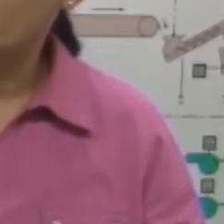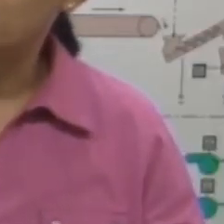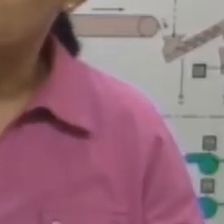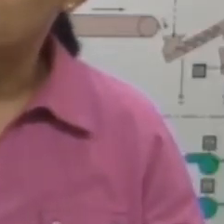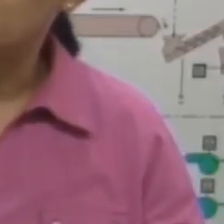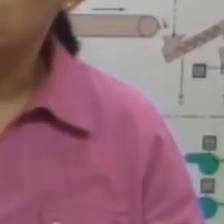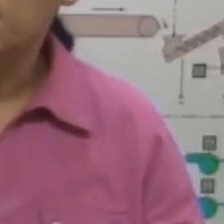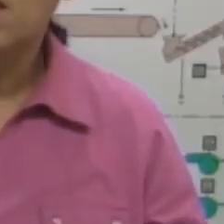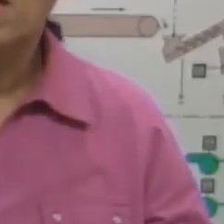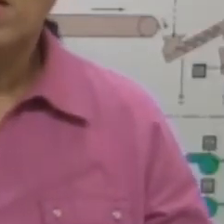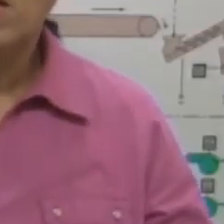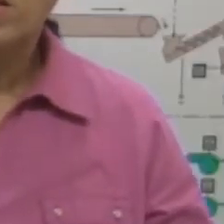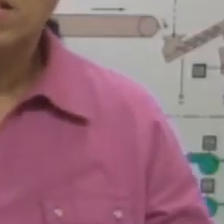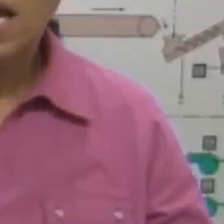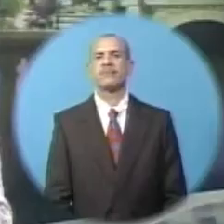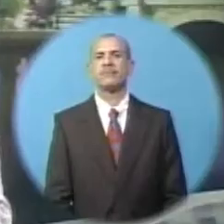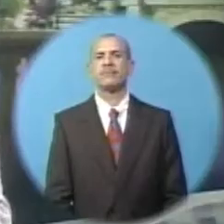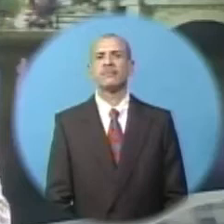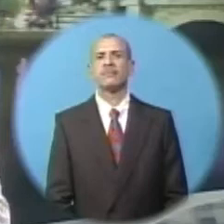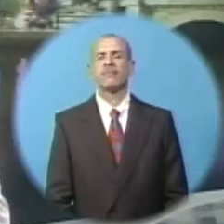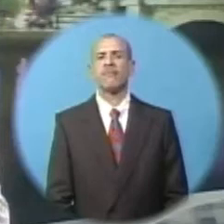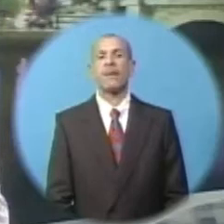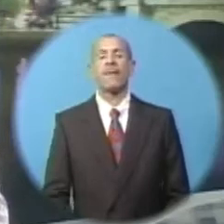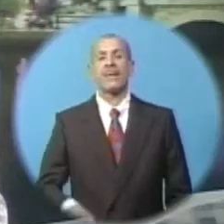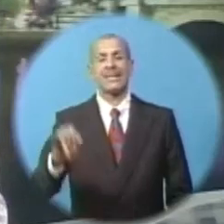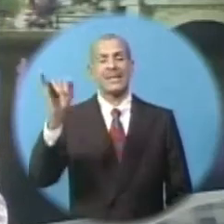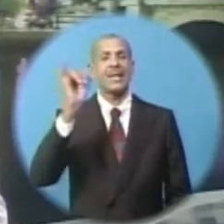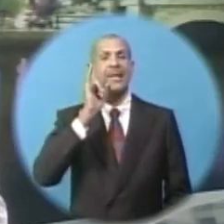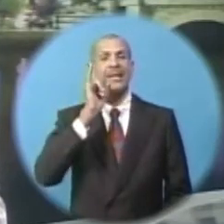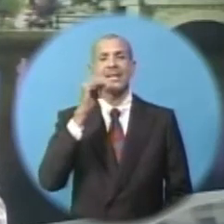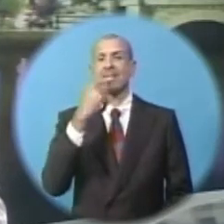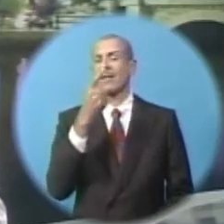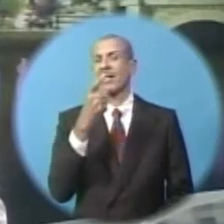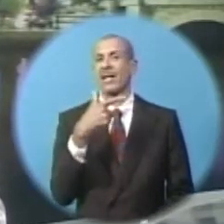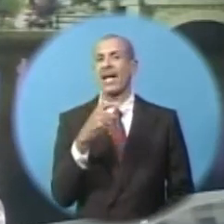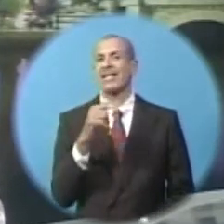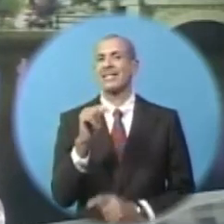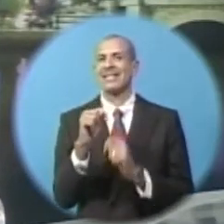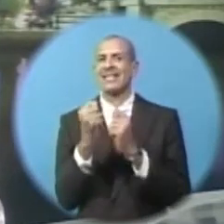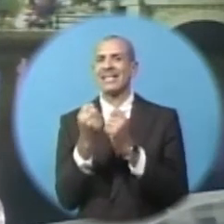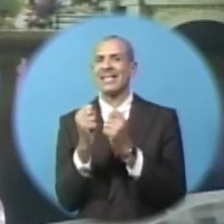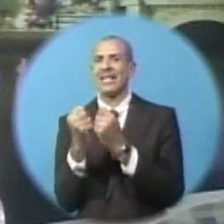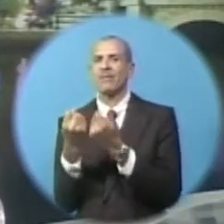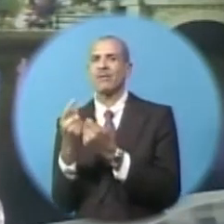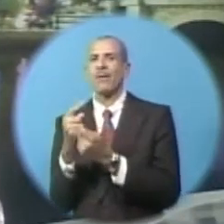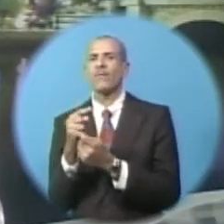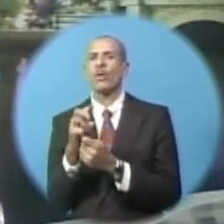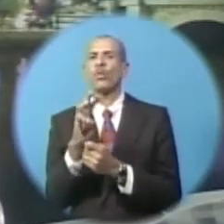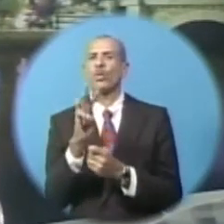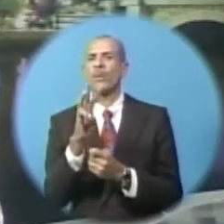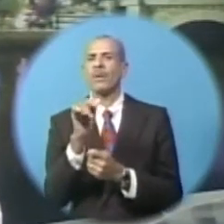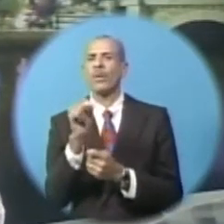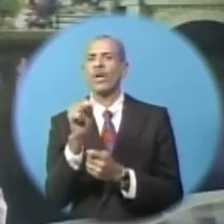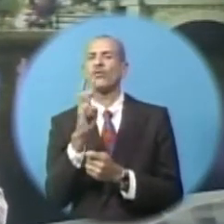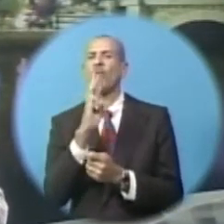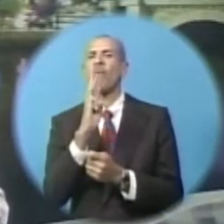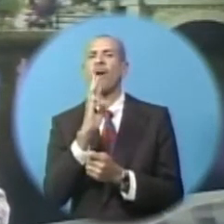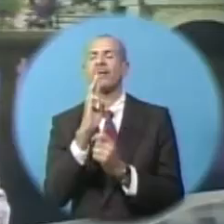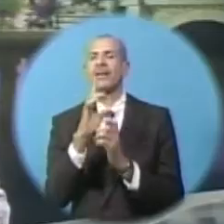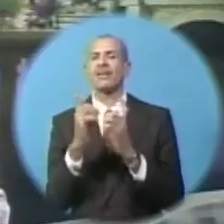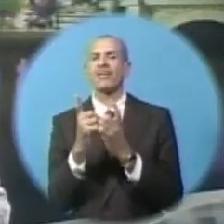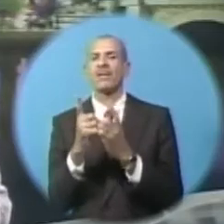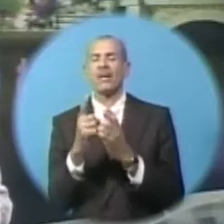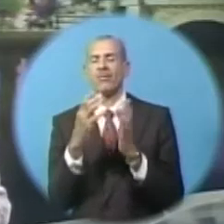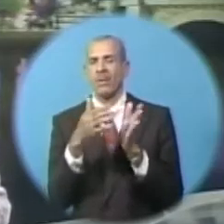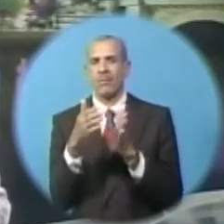that, there are accidents. Ms. Innes made the comments as teams from the Wastewater Division continue their preparations and